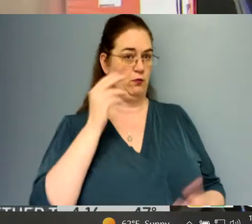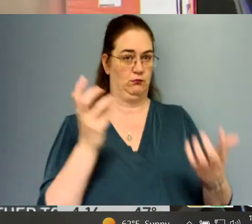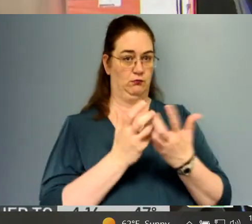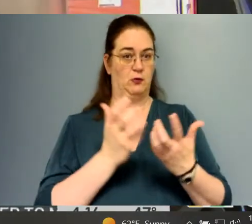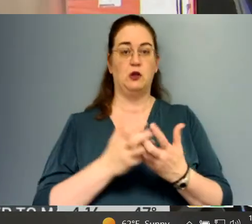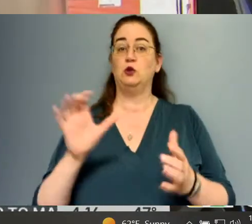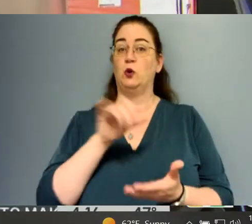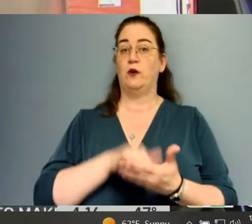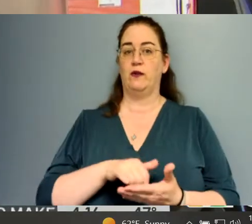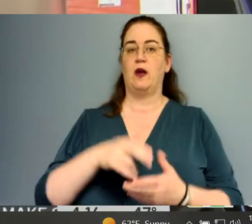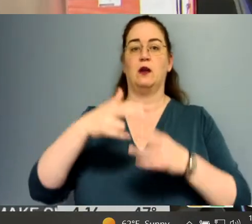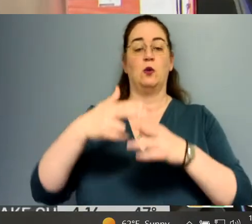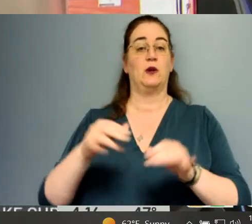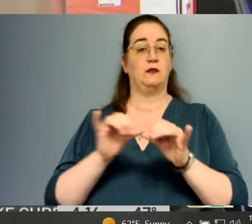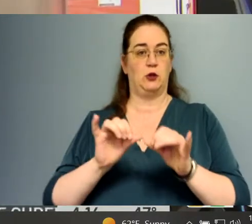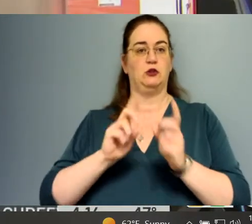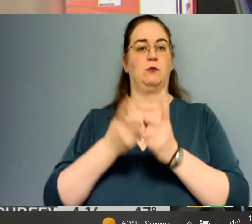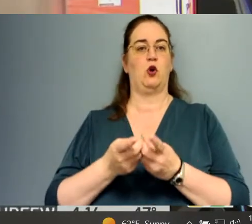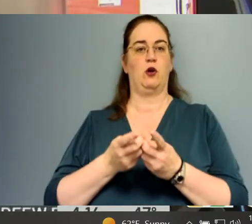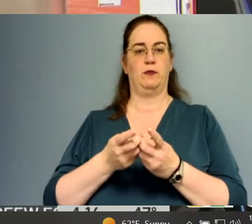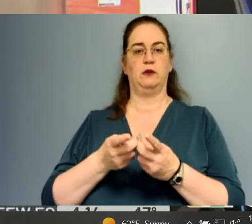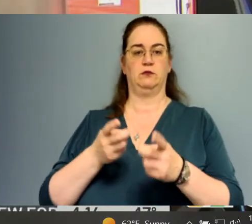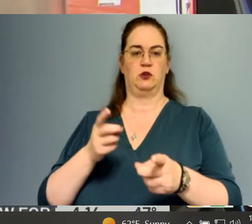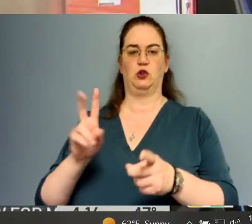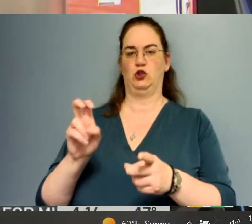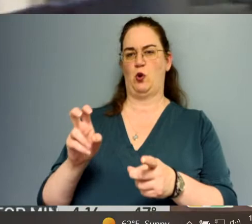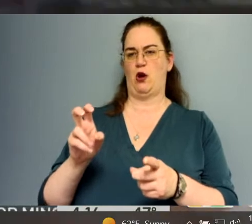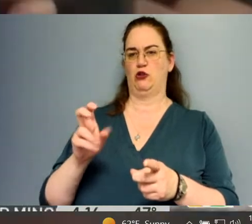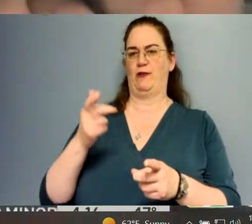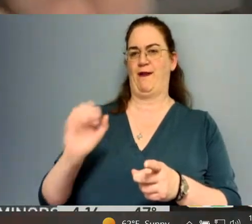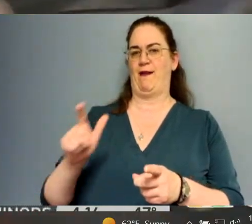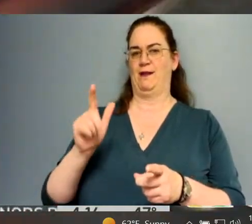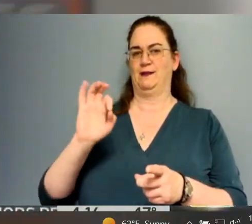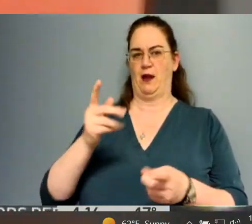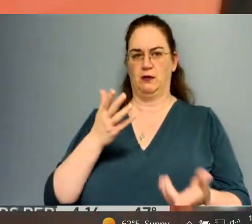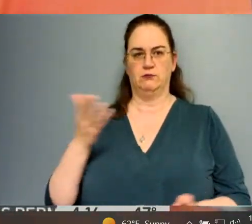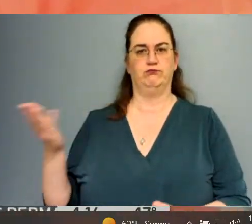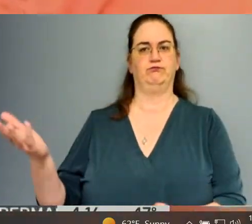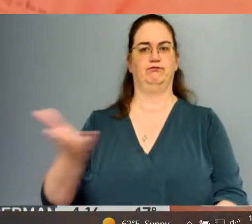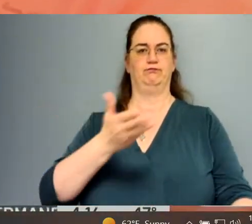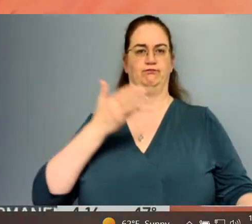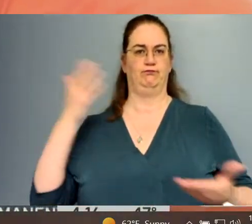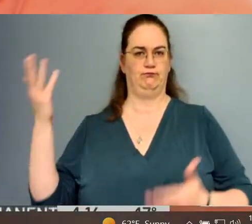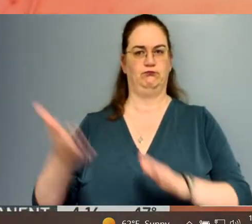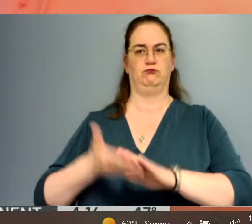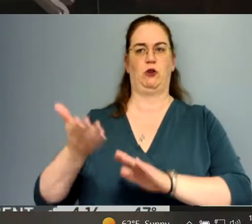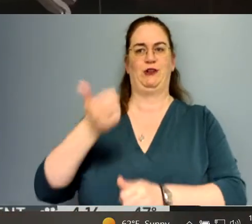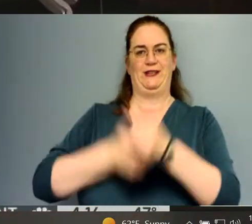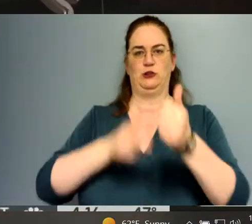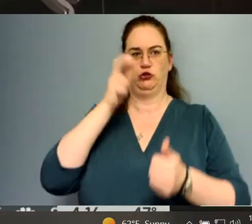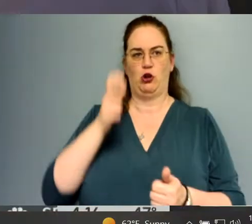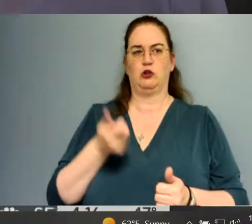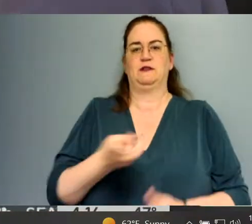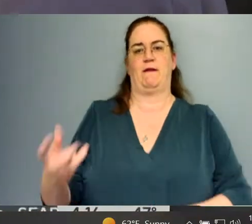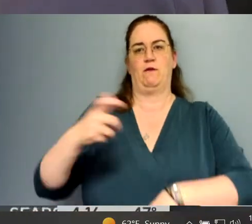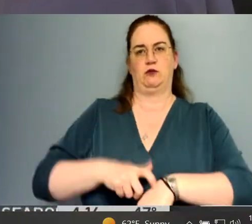that, the County Weights and Measures Department hauls this 200-gallon tank from place to place, running each truck through several